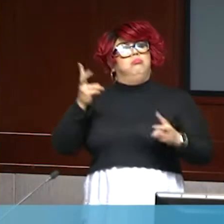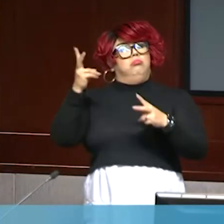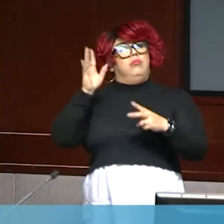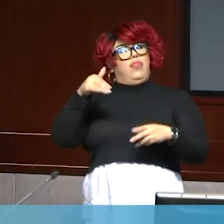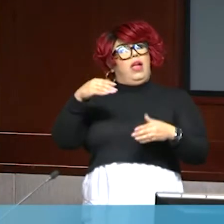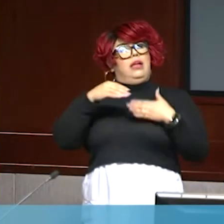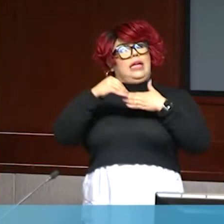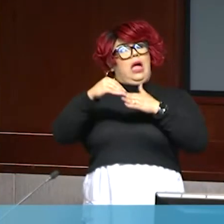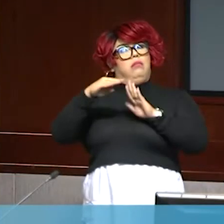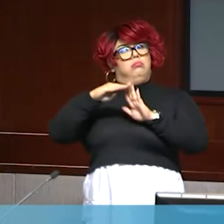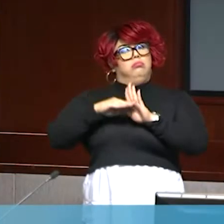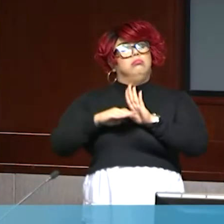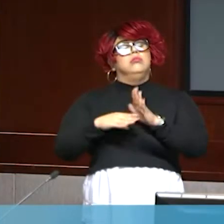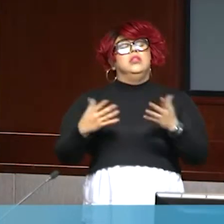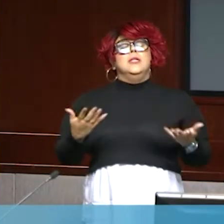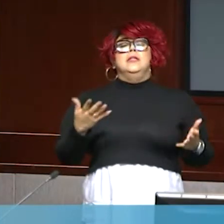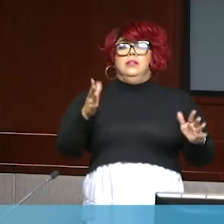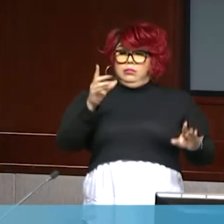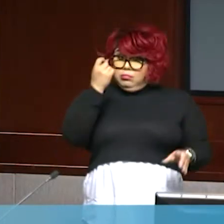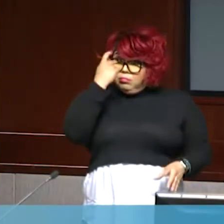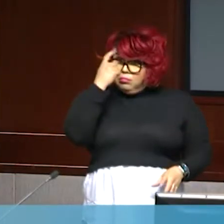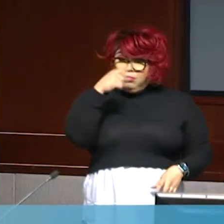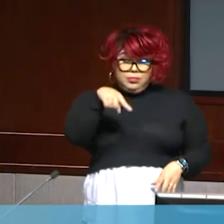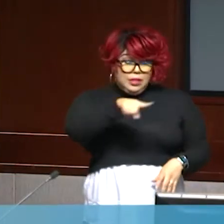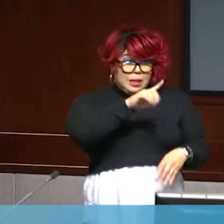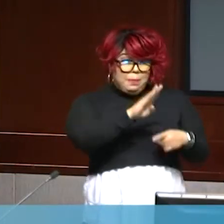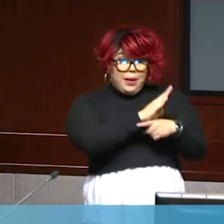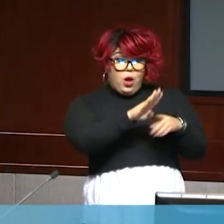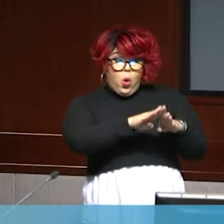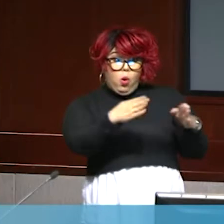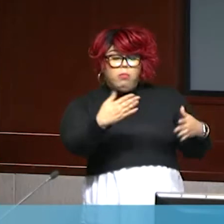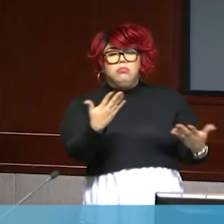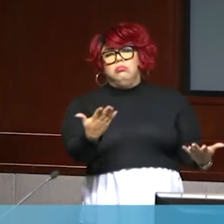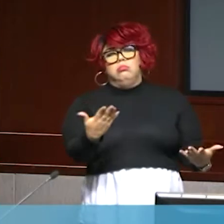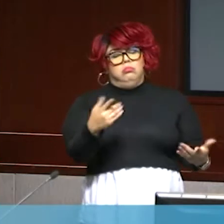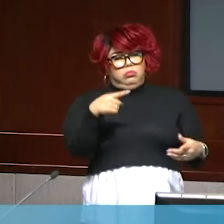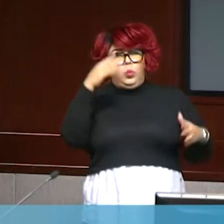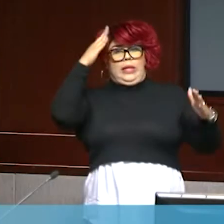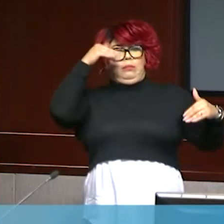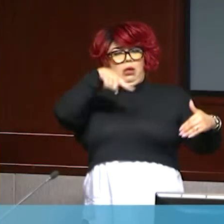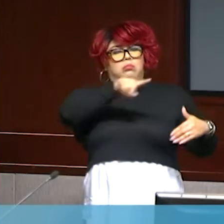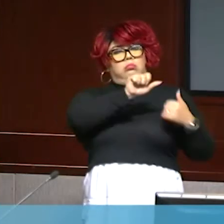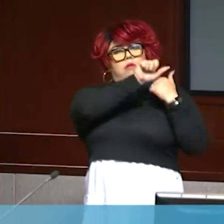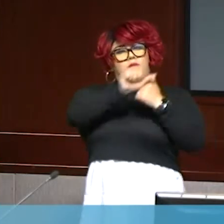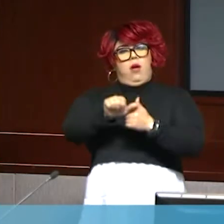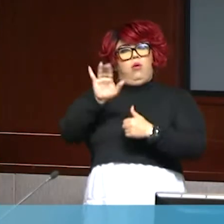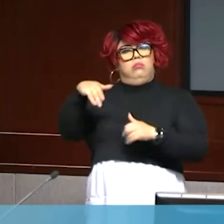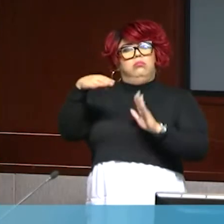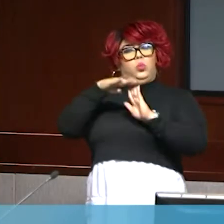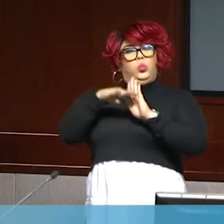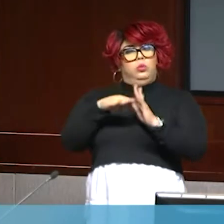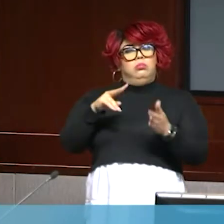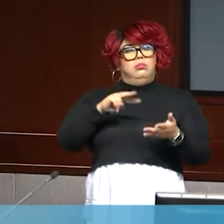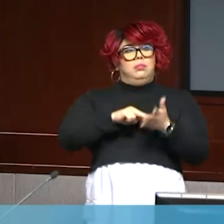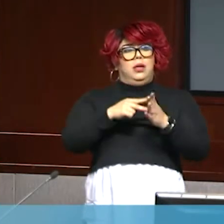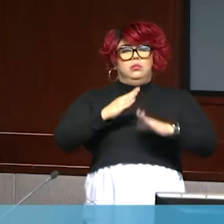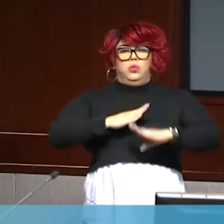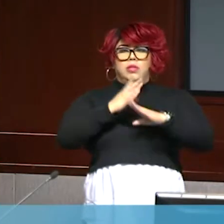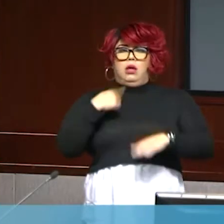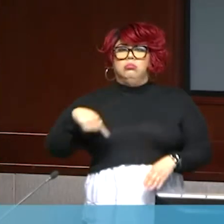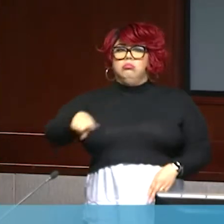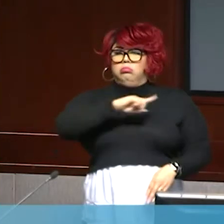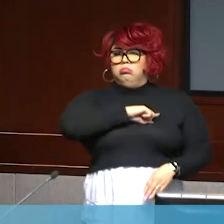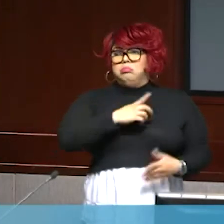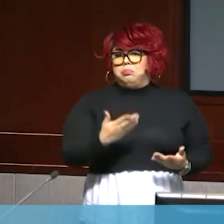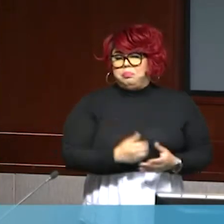Our expectation, of course, is when these businesses open up, they adhere to those guidance documents to make sure that we're all protected. And then